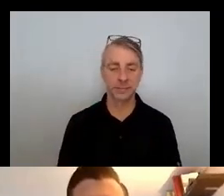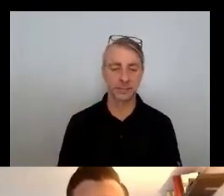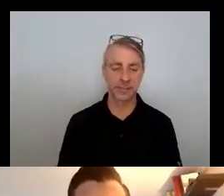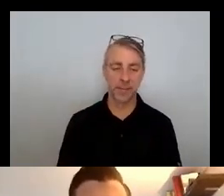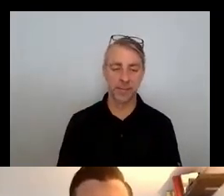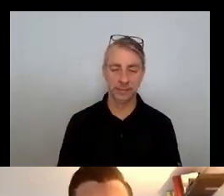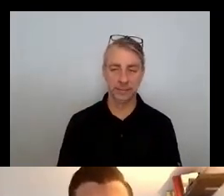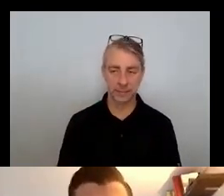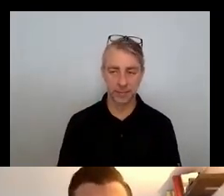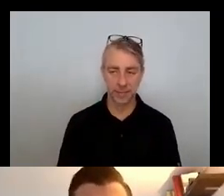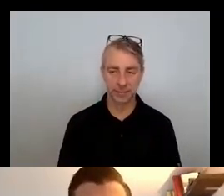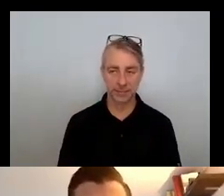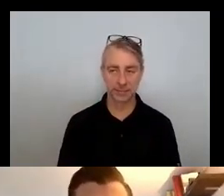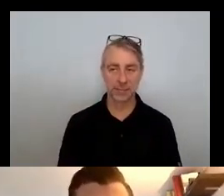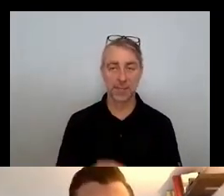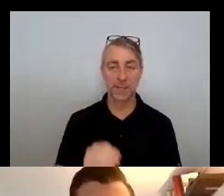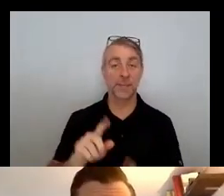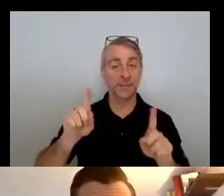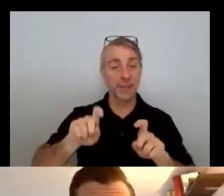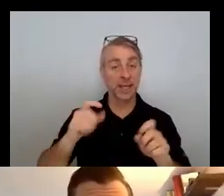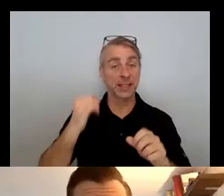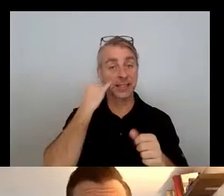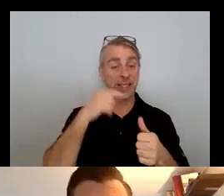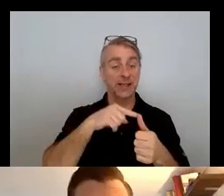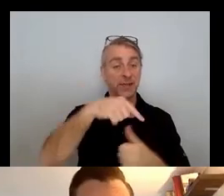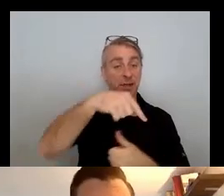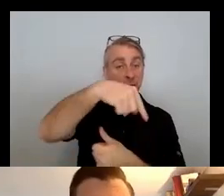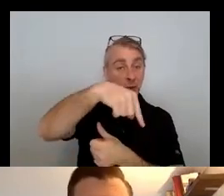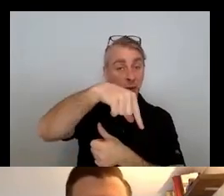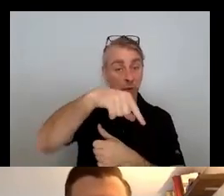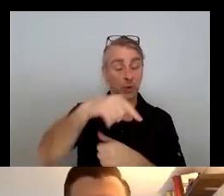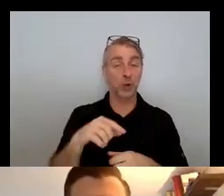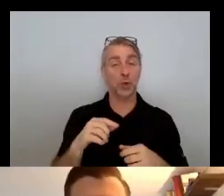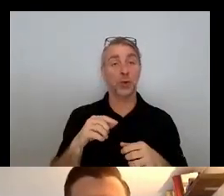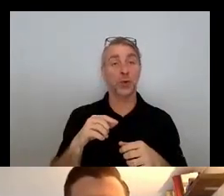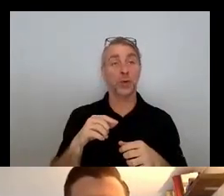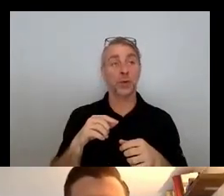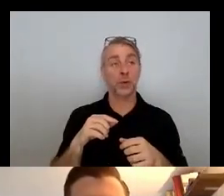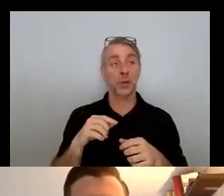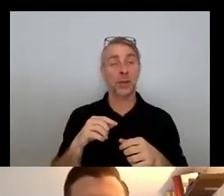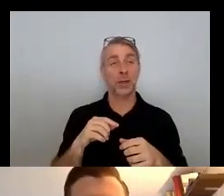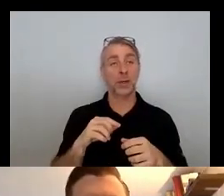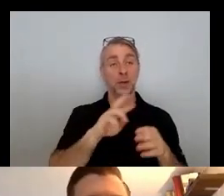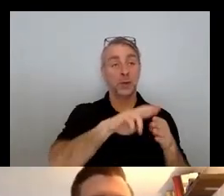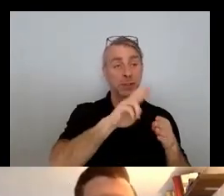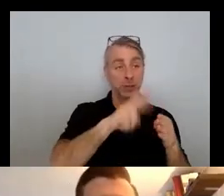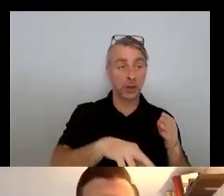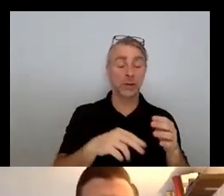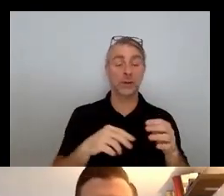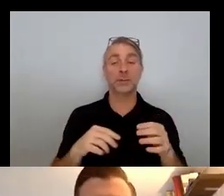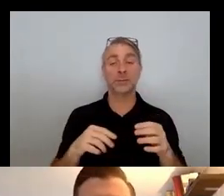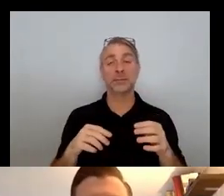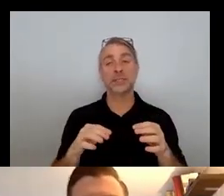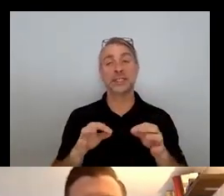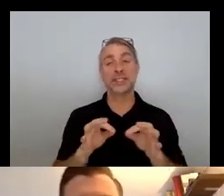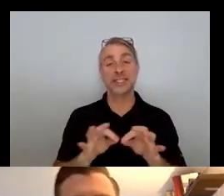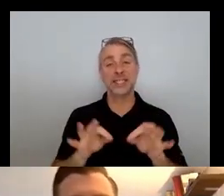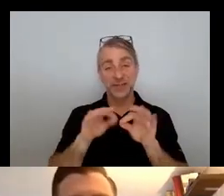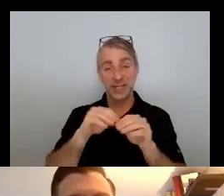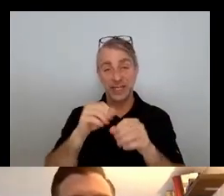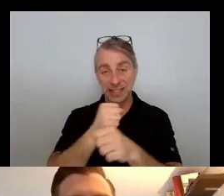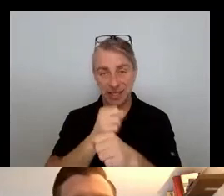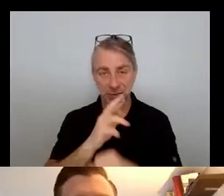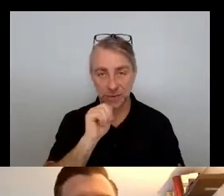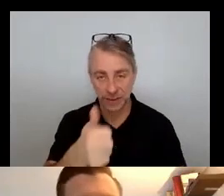sorry, whether or not Q was statistically significant or not. And so in our little example, we had a Q